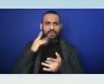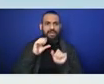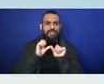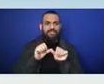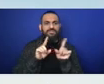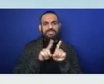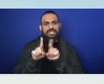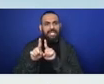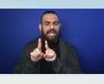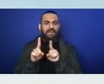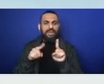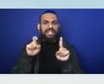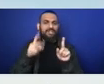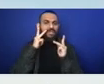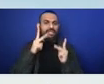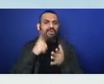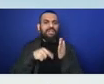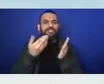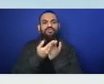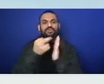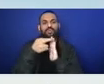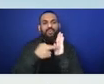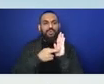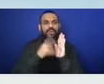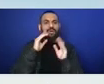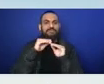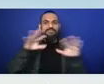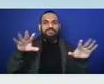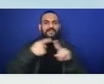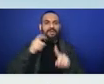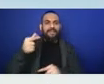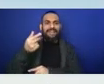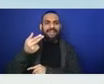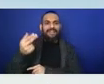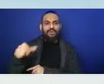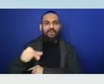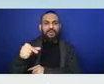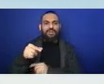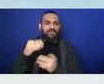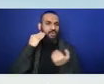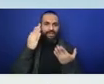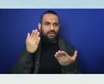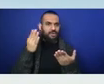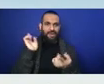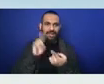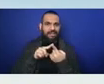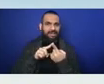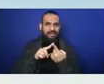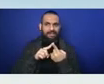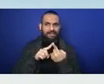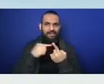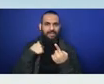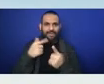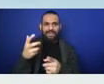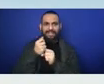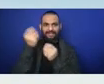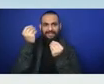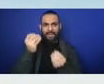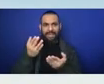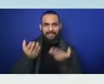revenues minus their cost of goods sold, without considering the operating expenses. So that allows, with the